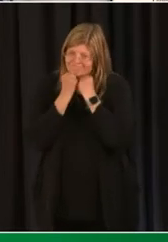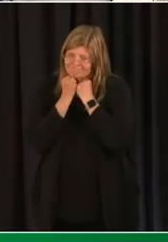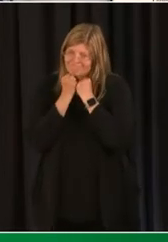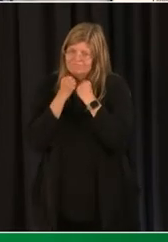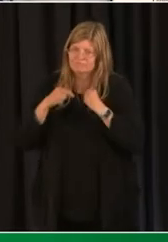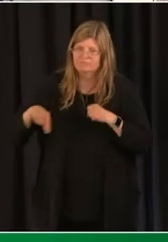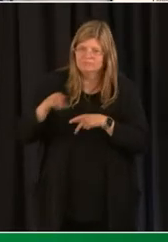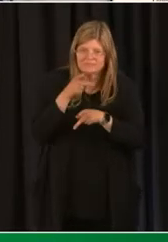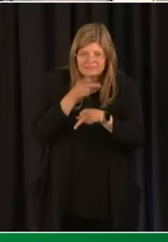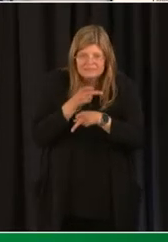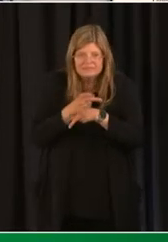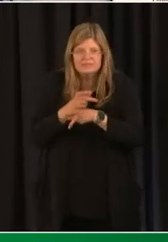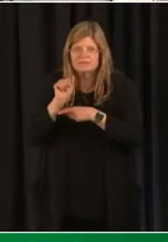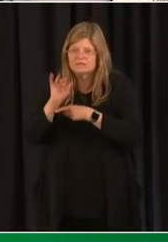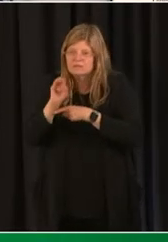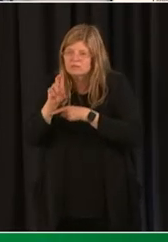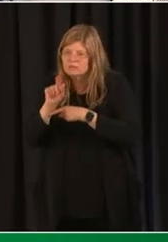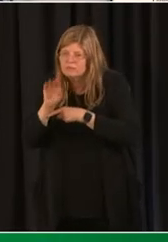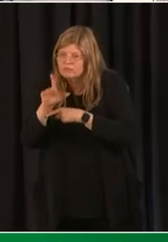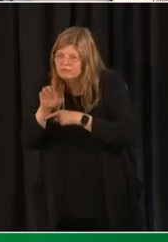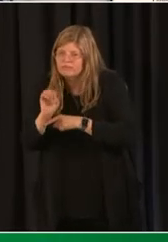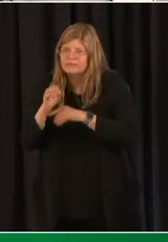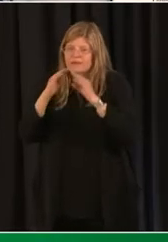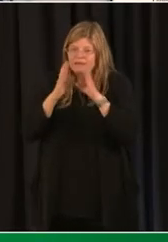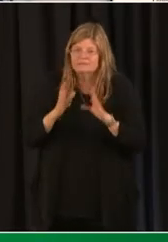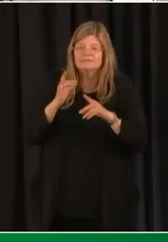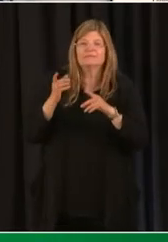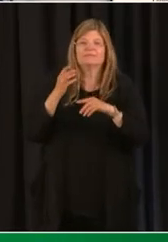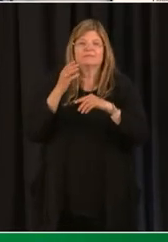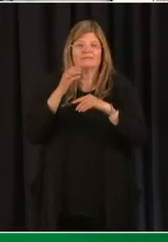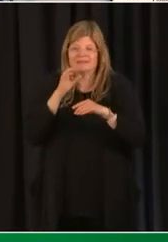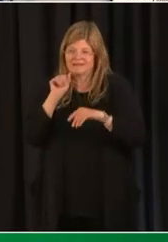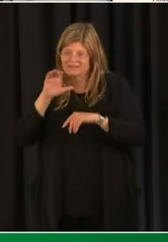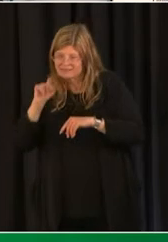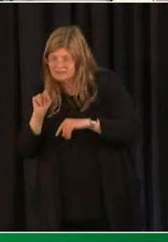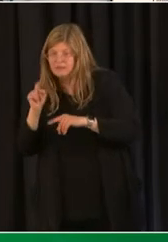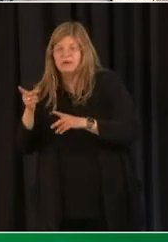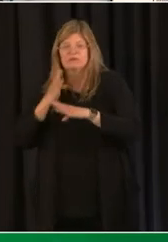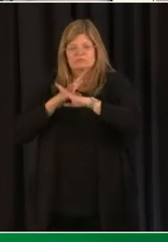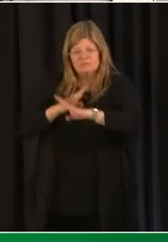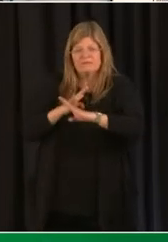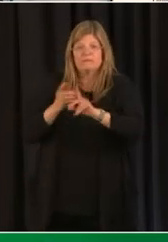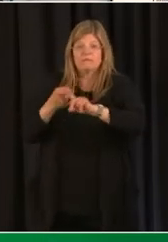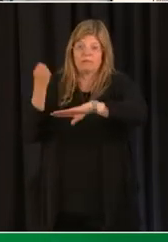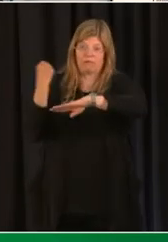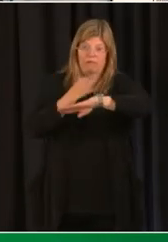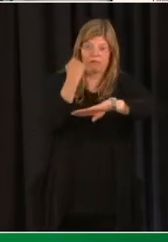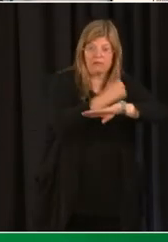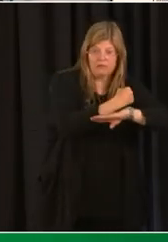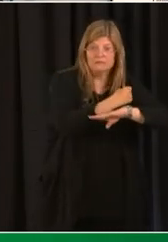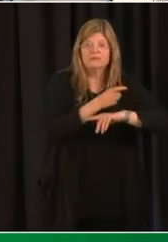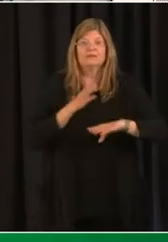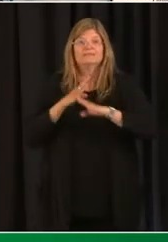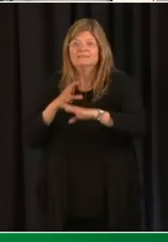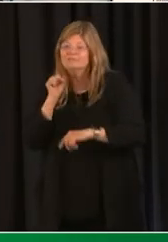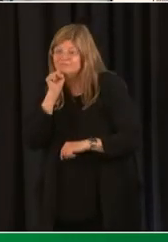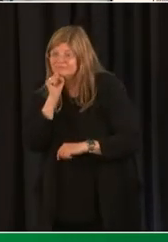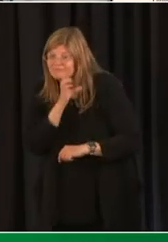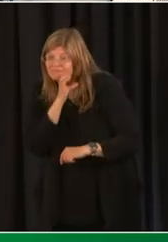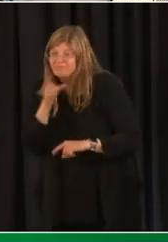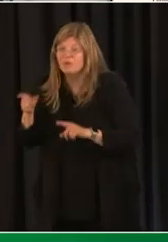and prevent foreclosures on seniors behind on their reverse mortgages. The Rental